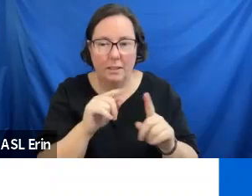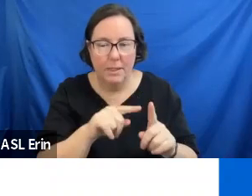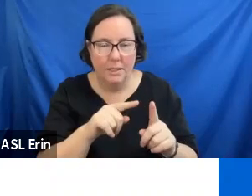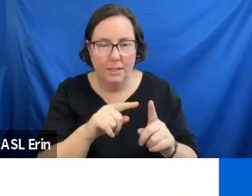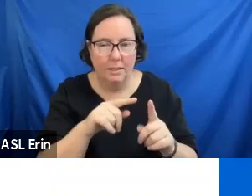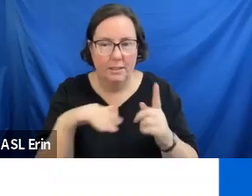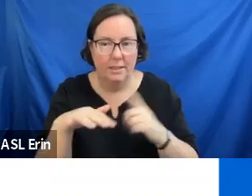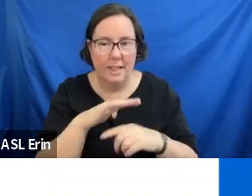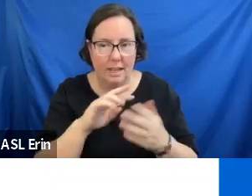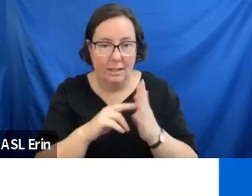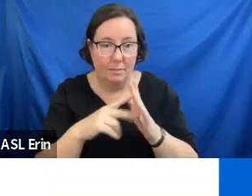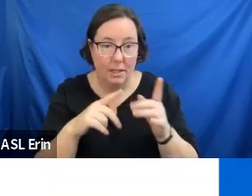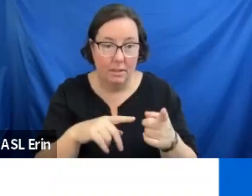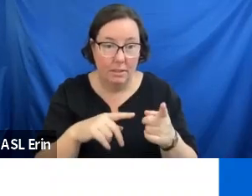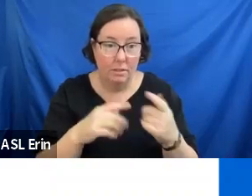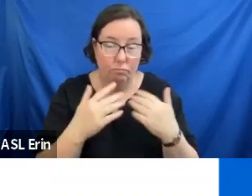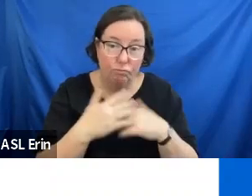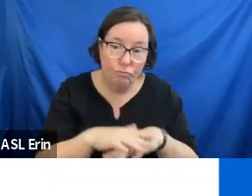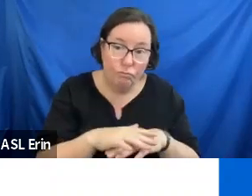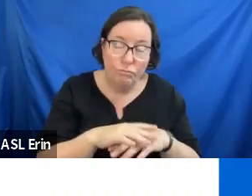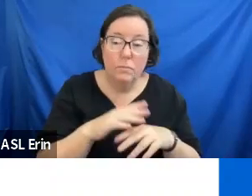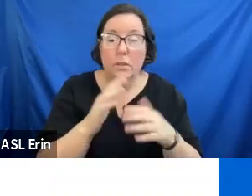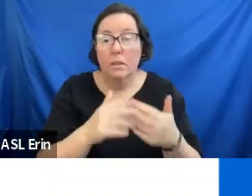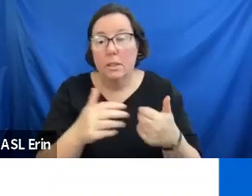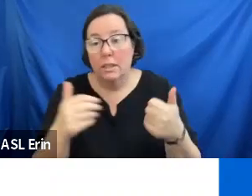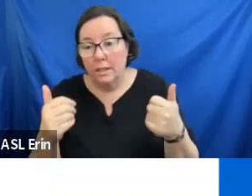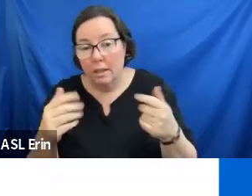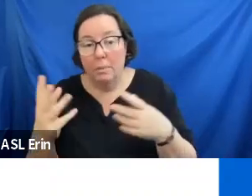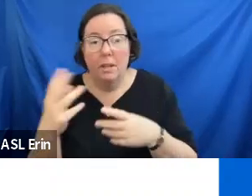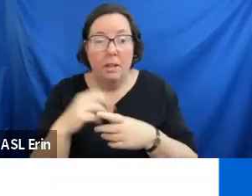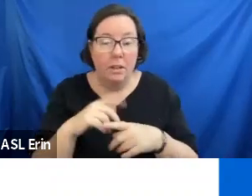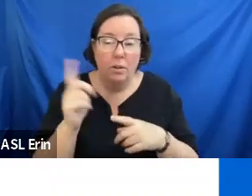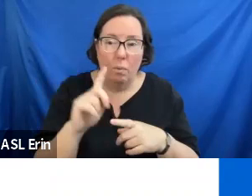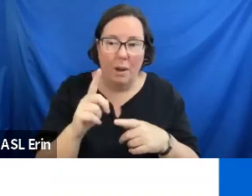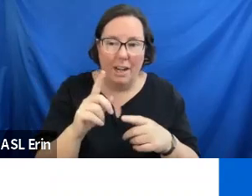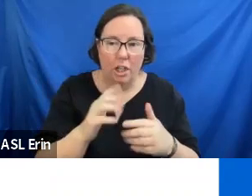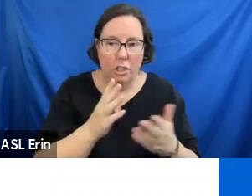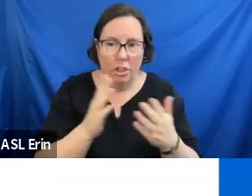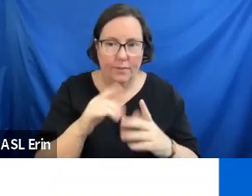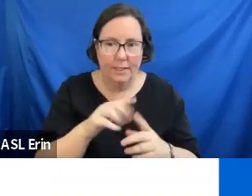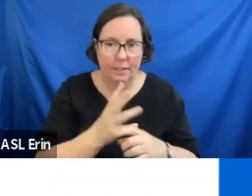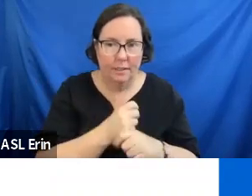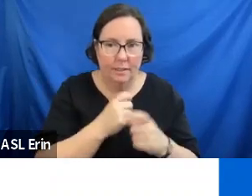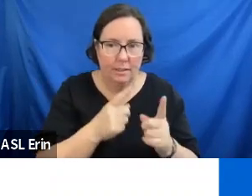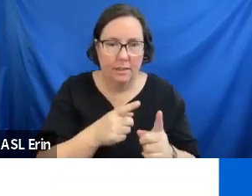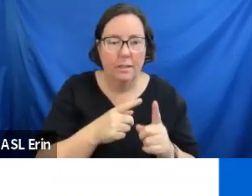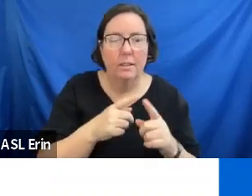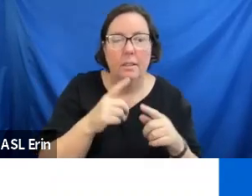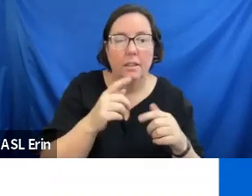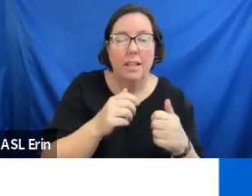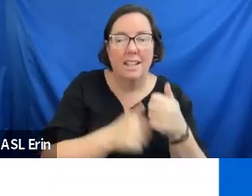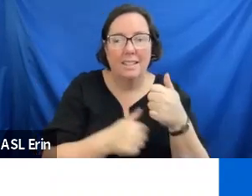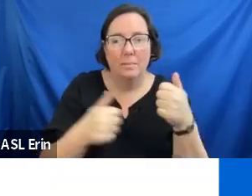setting, we are thinking about the minutes of service and the location of service. So when we look at